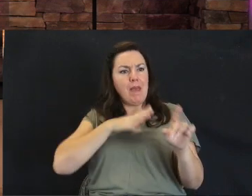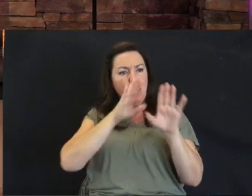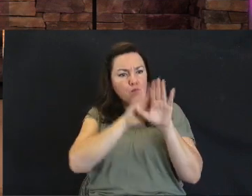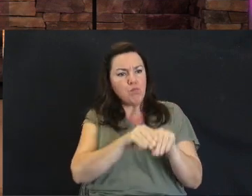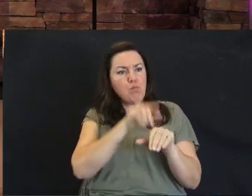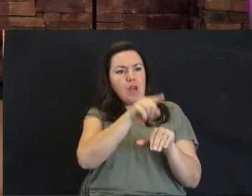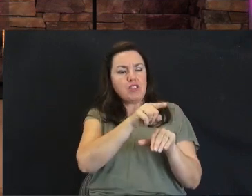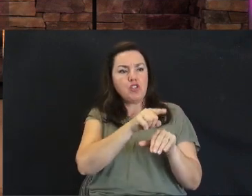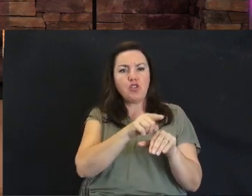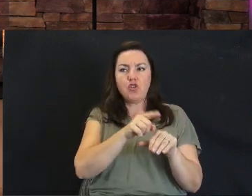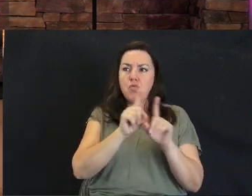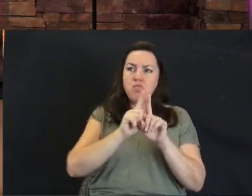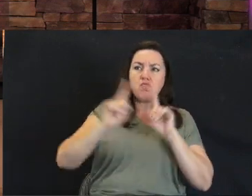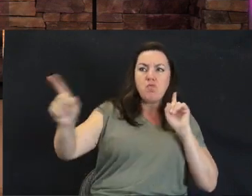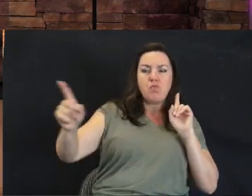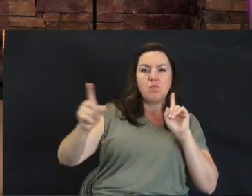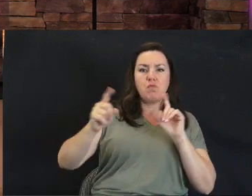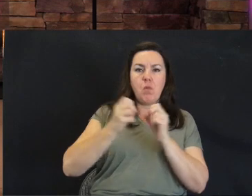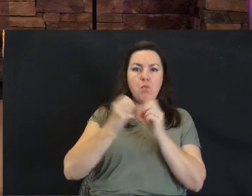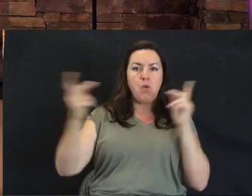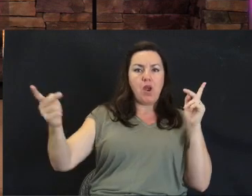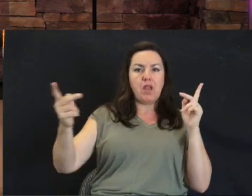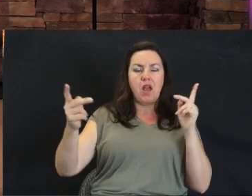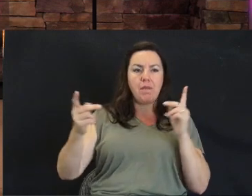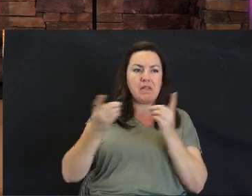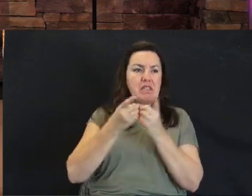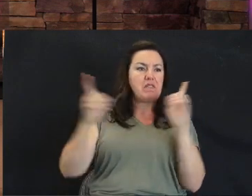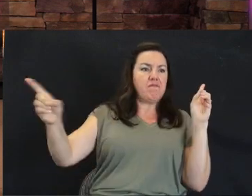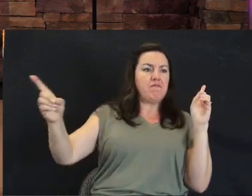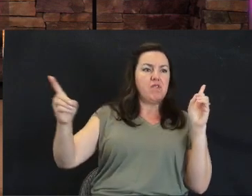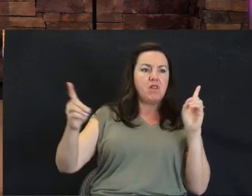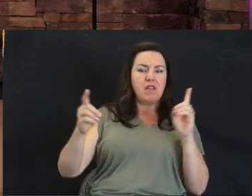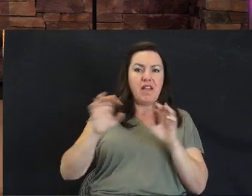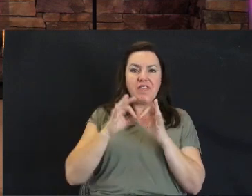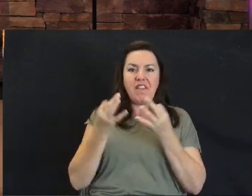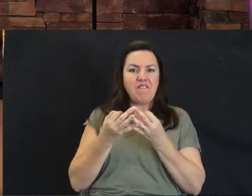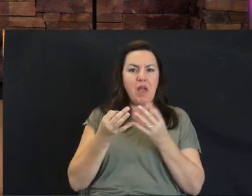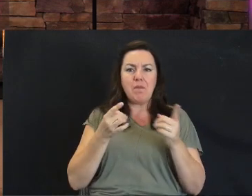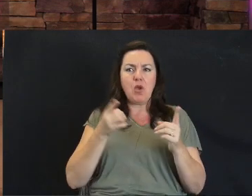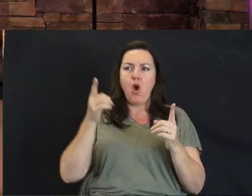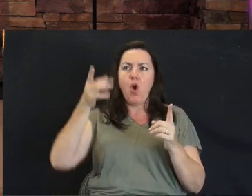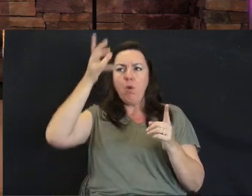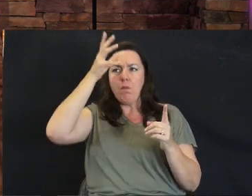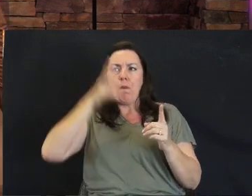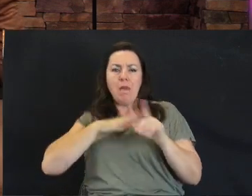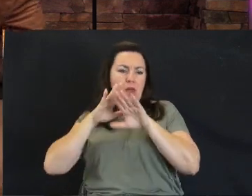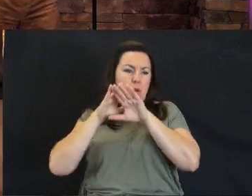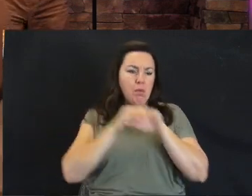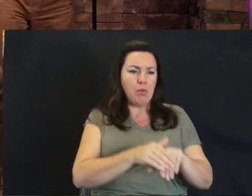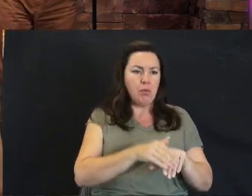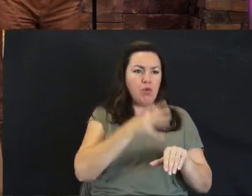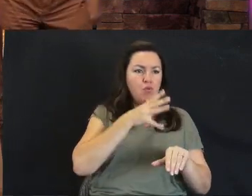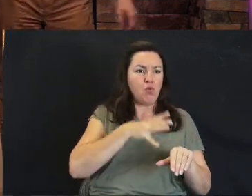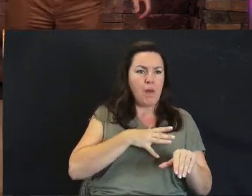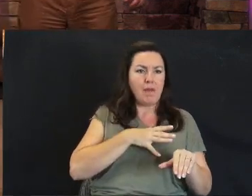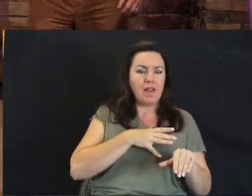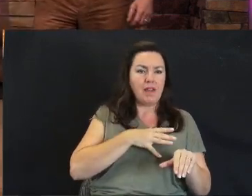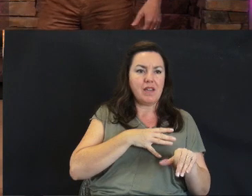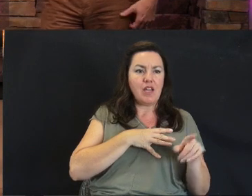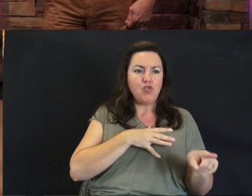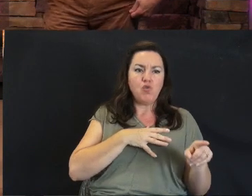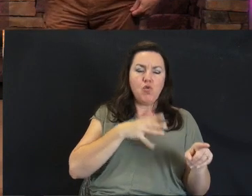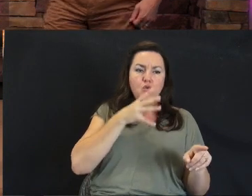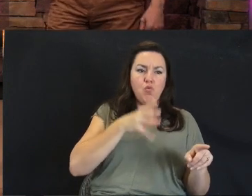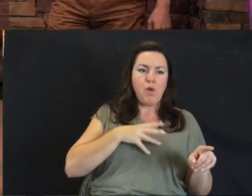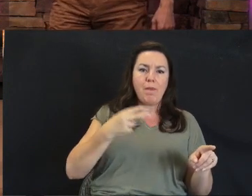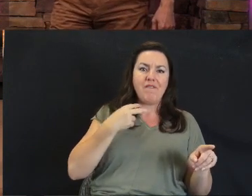relationships Get away from men We need to deconstruct the family Because you are being oppressed And so women play the victim And as a